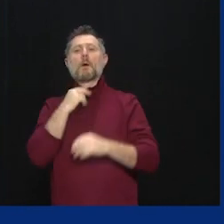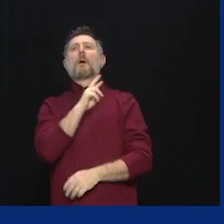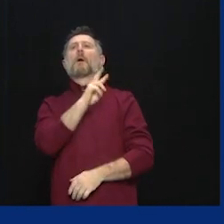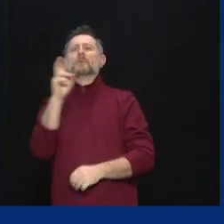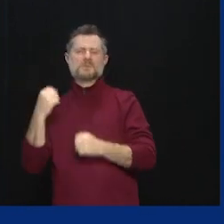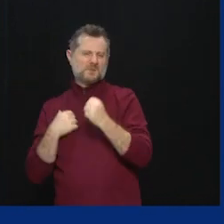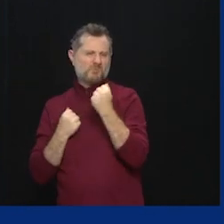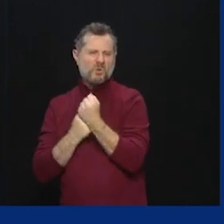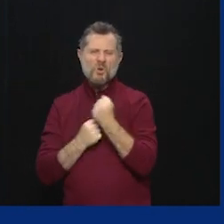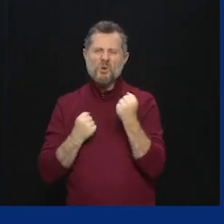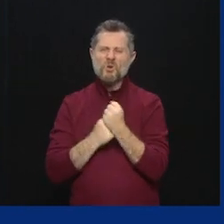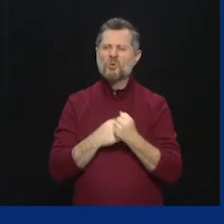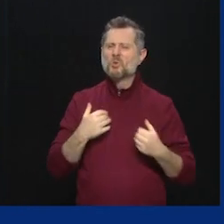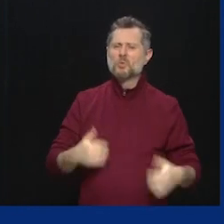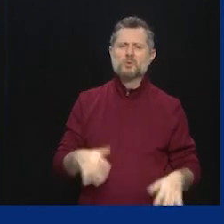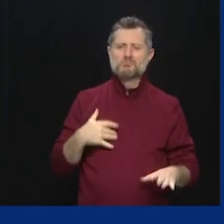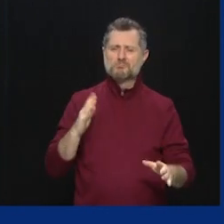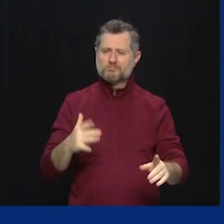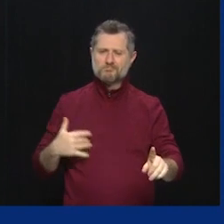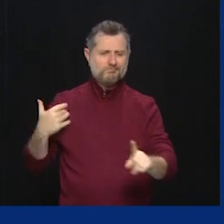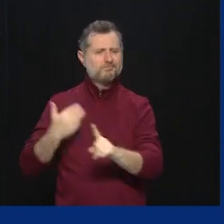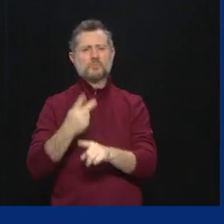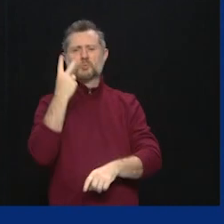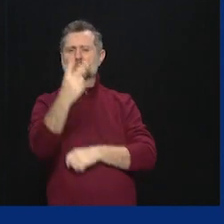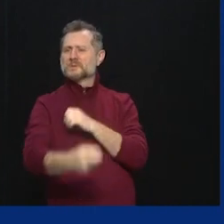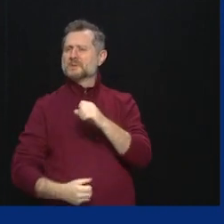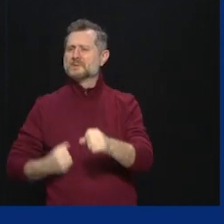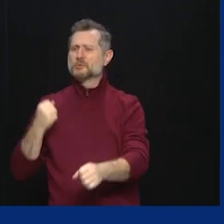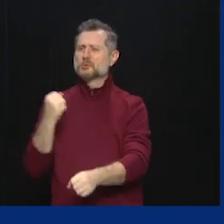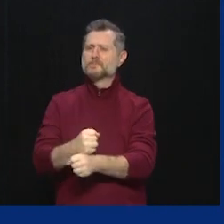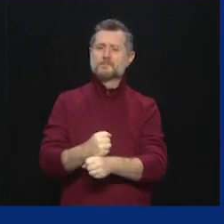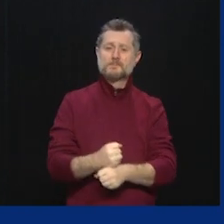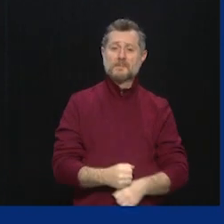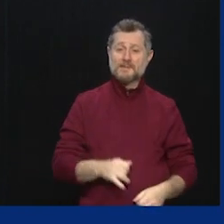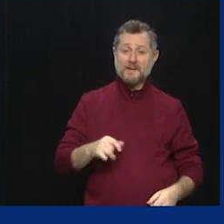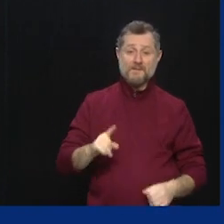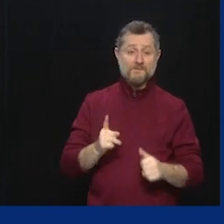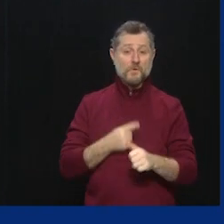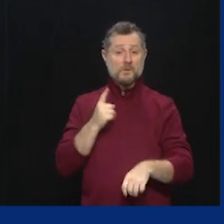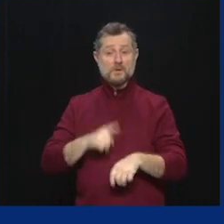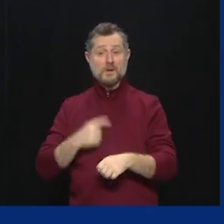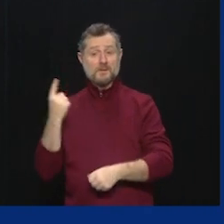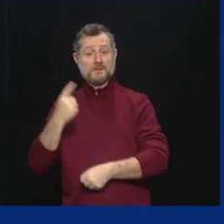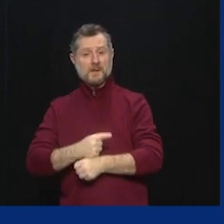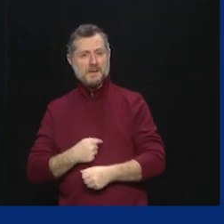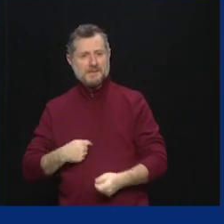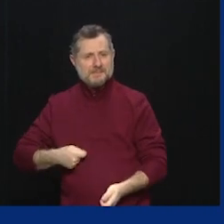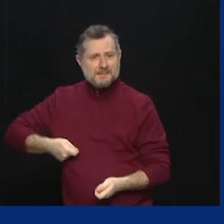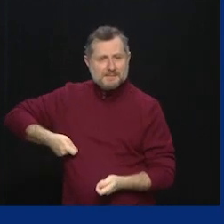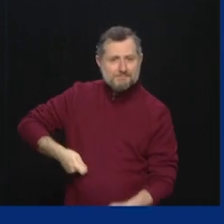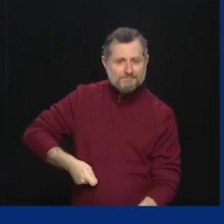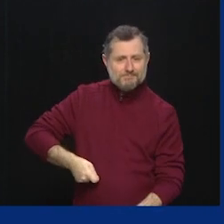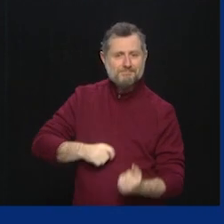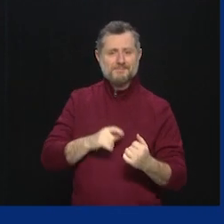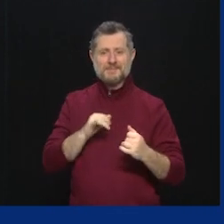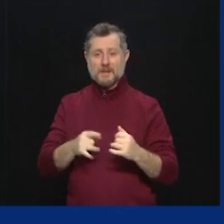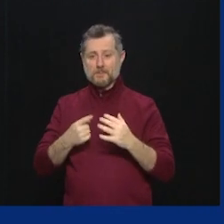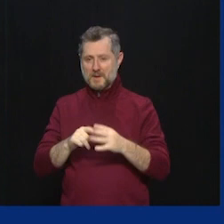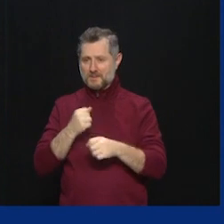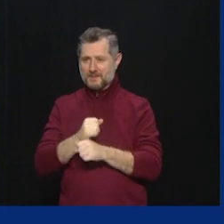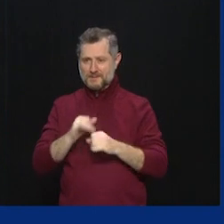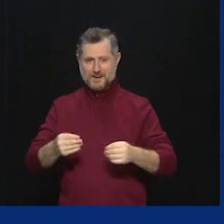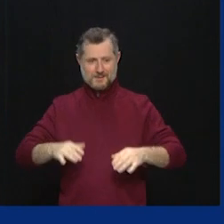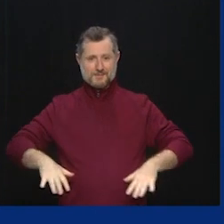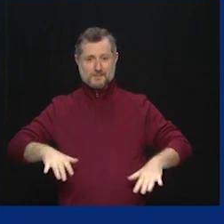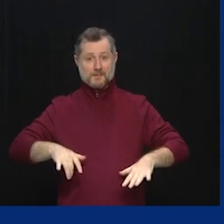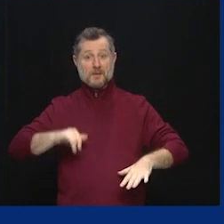began more than 2 years ago. That's the day we put the shovels in the ground. This world-class venue, UBS Arena,